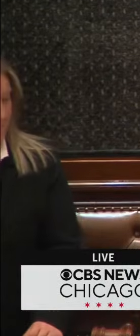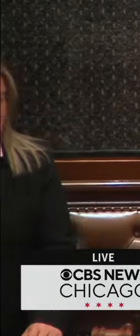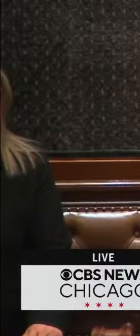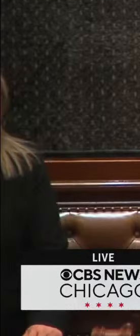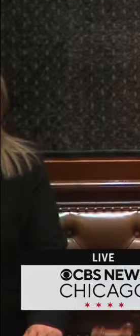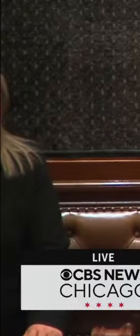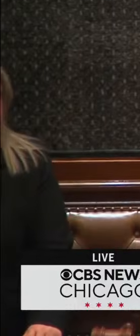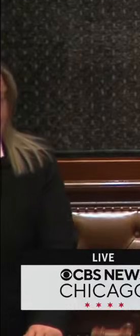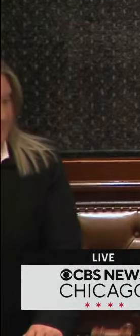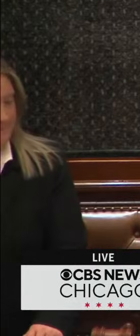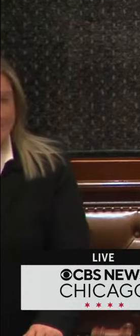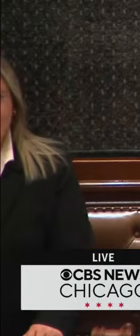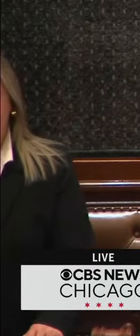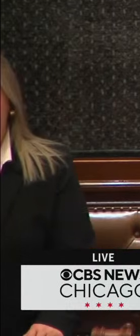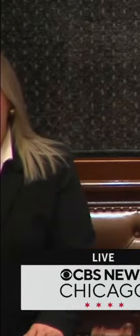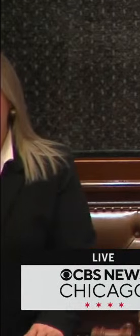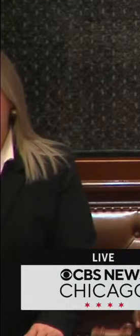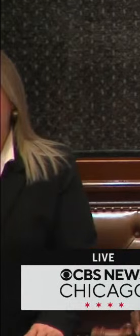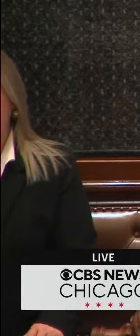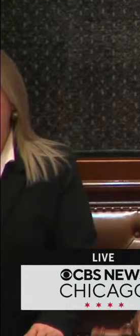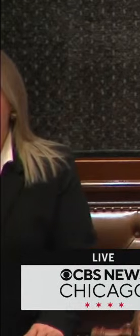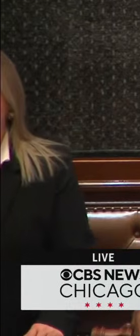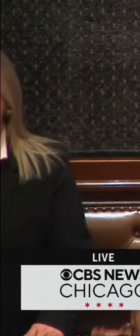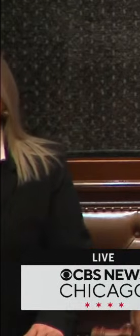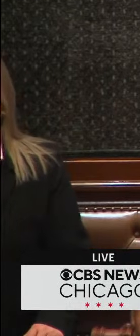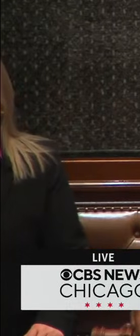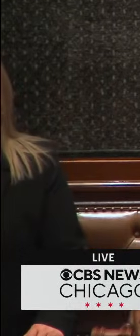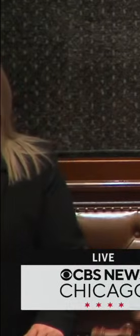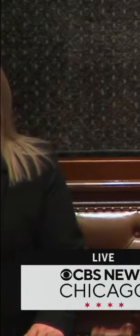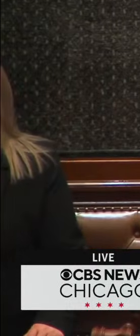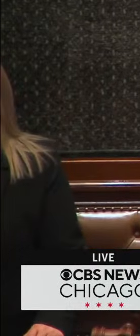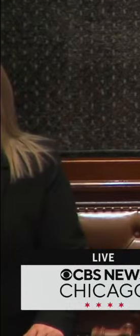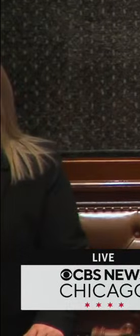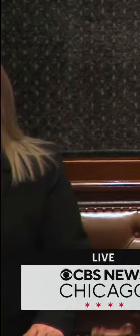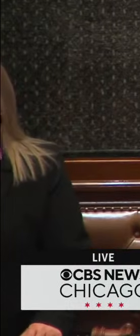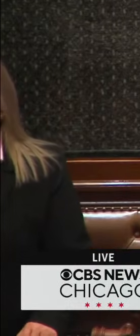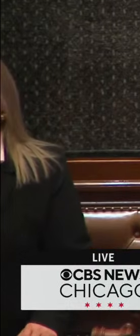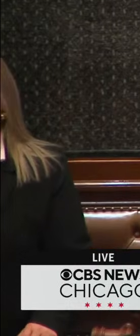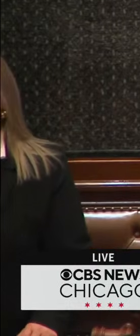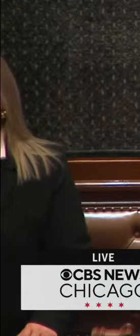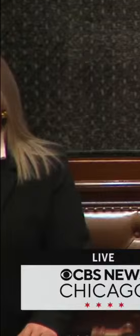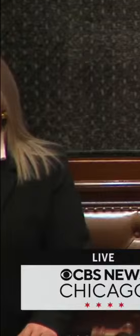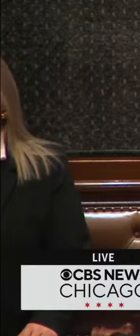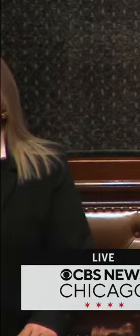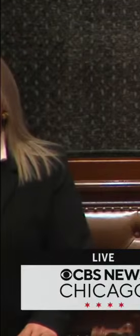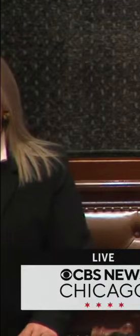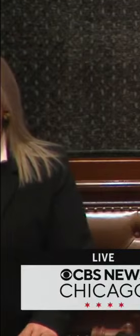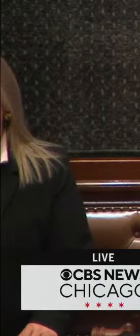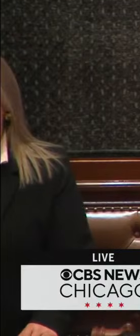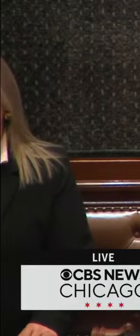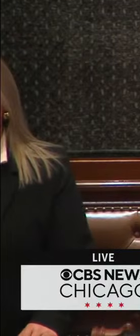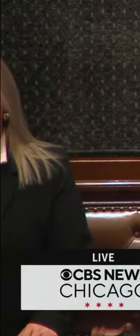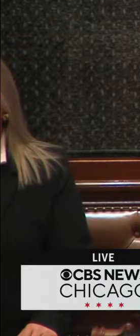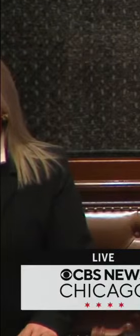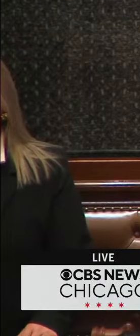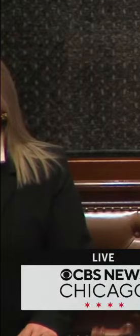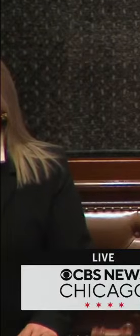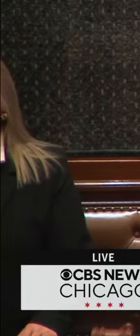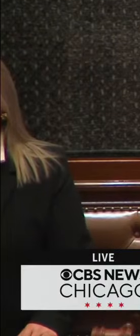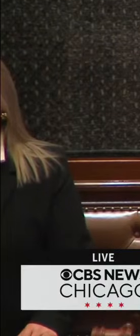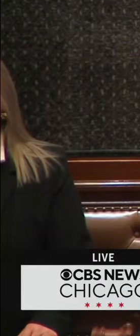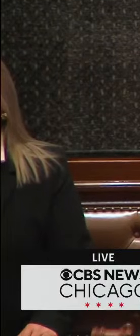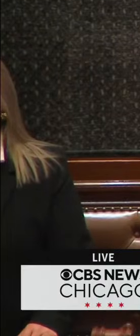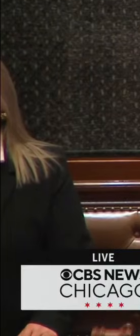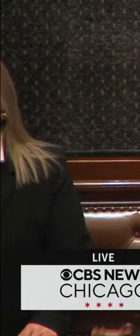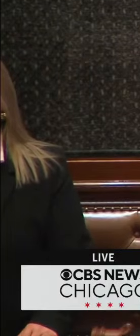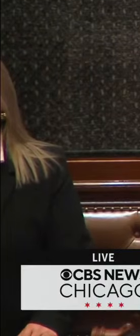Thank you very much, Mr. President, Mr. Speaker. Today we gather to celebrate a remarkable public